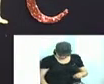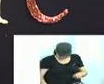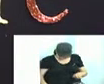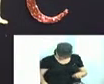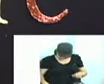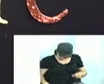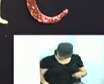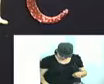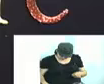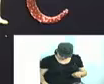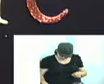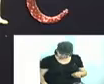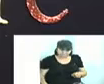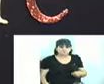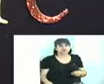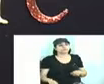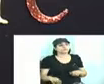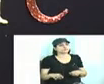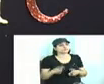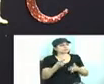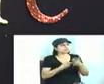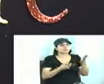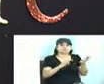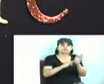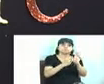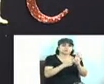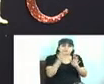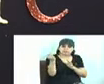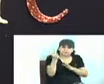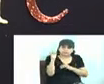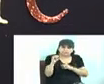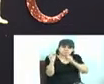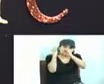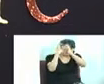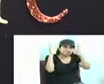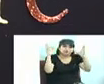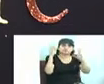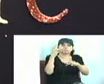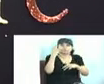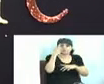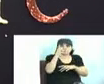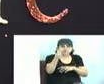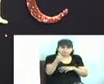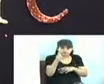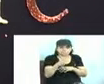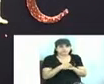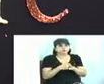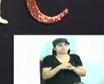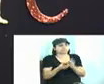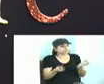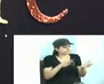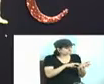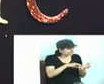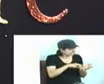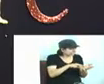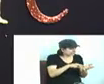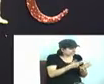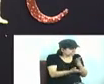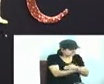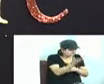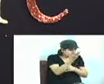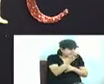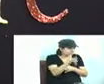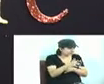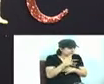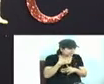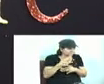you if you could hold on to that vision for yourself? What would it look like when you got up in the morning, when you rolled out of bed, if that was